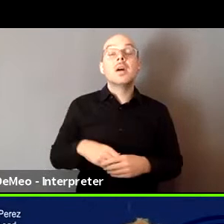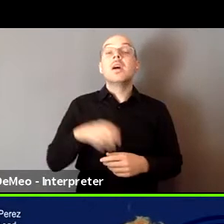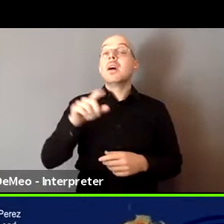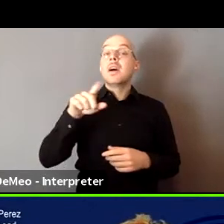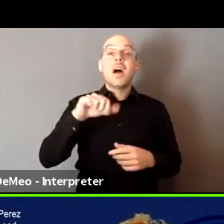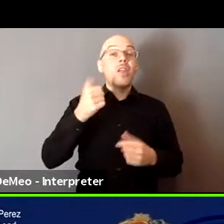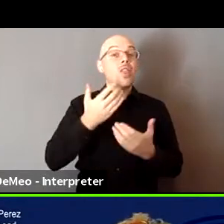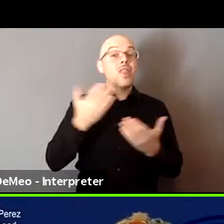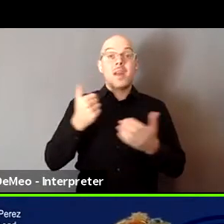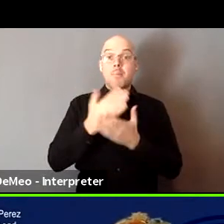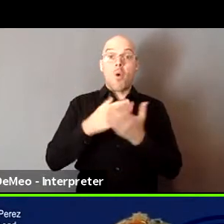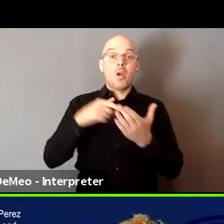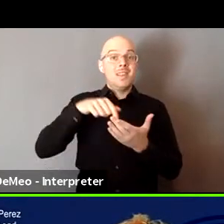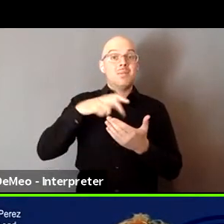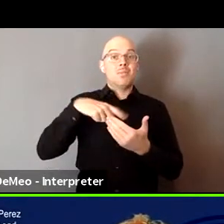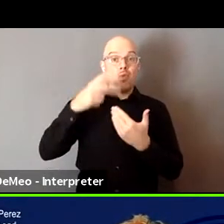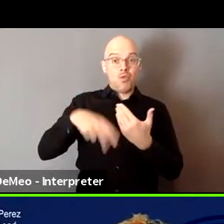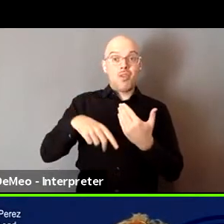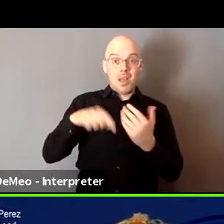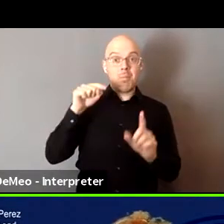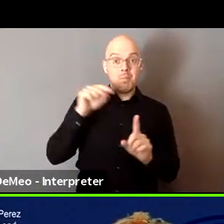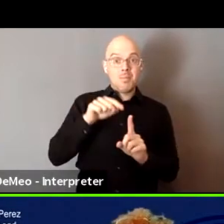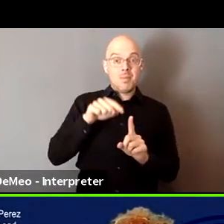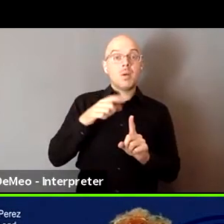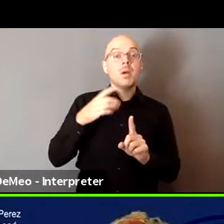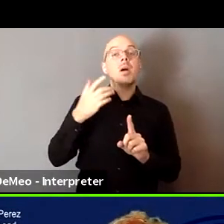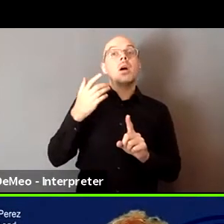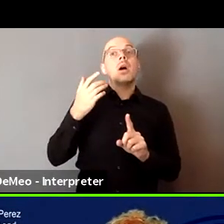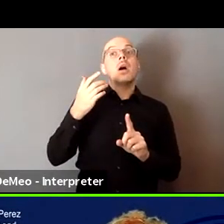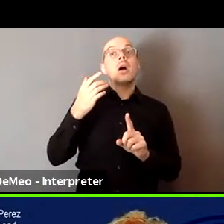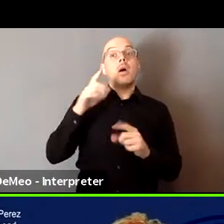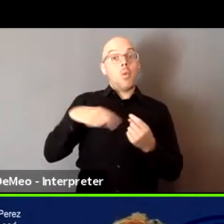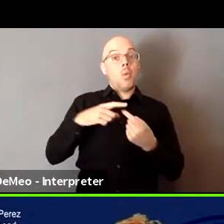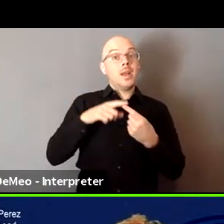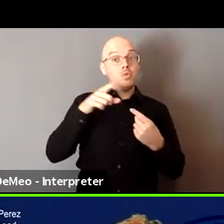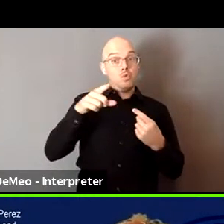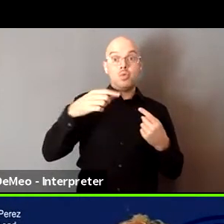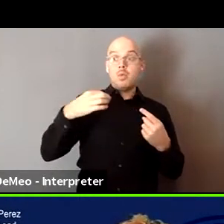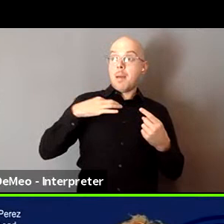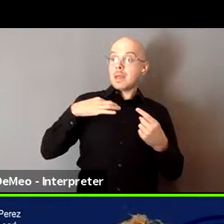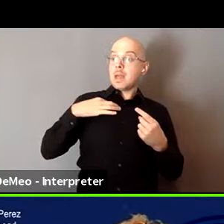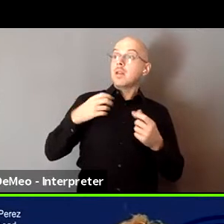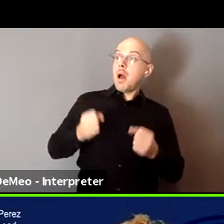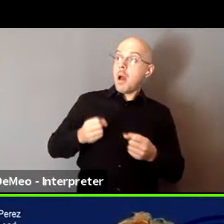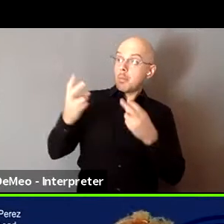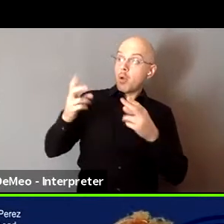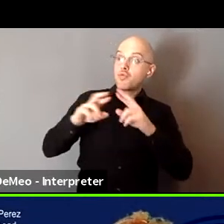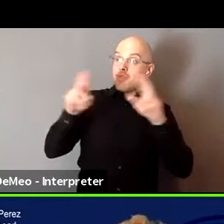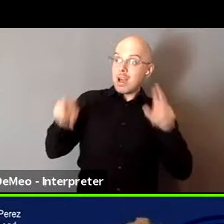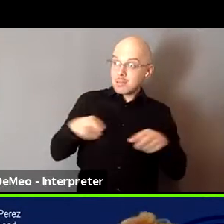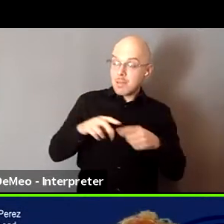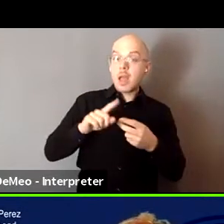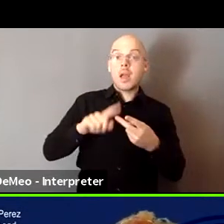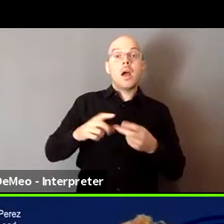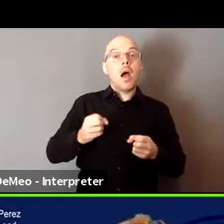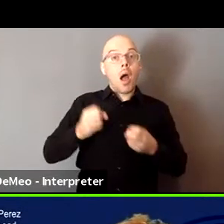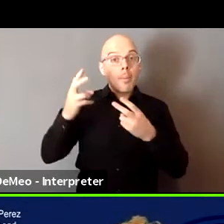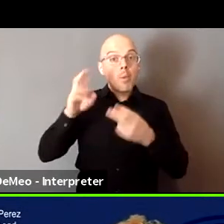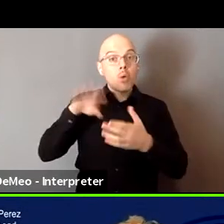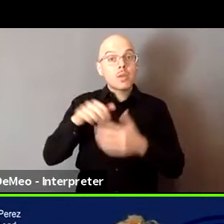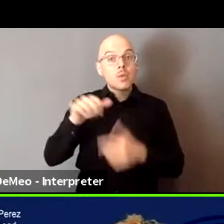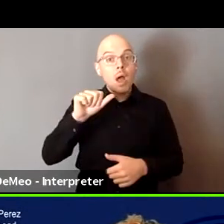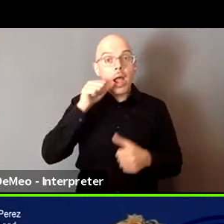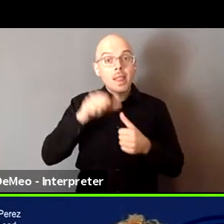program is the applicants who actually upload their resumes as well as their Schedule A letter. We keep them